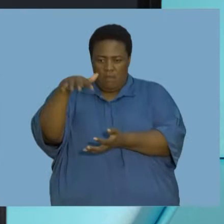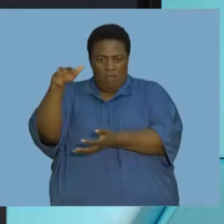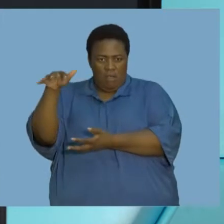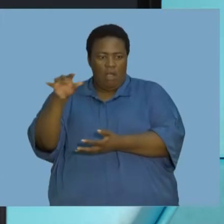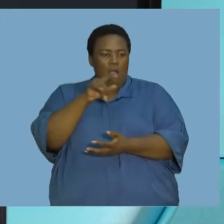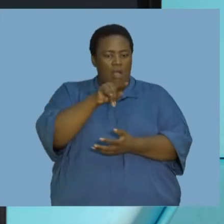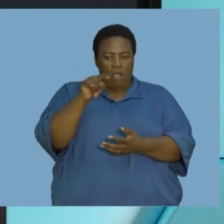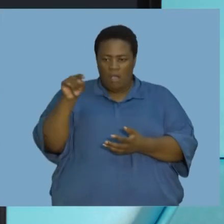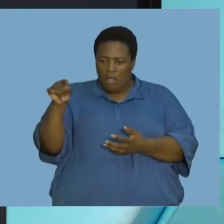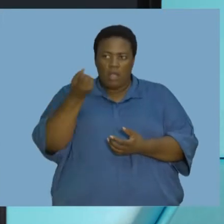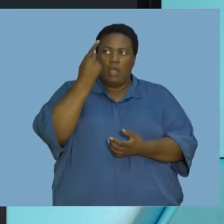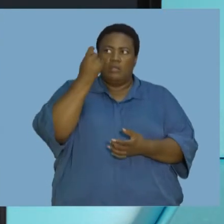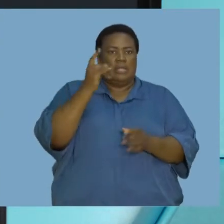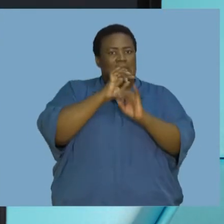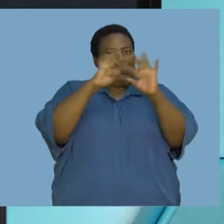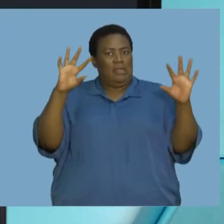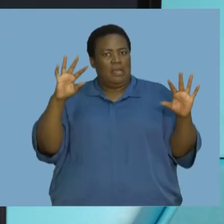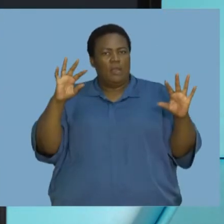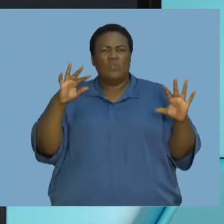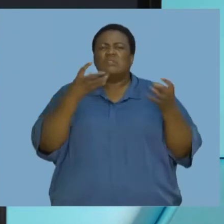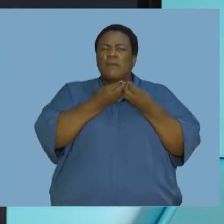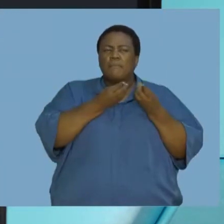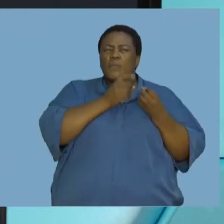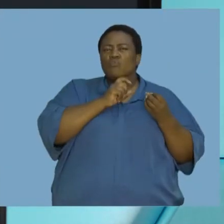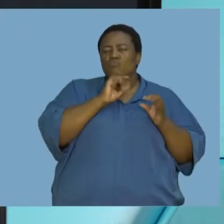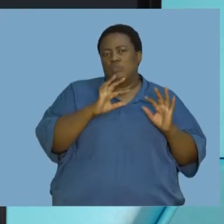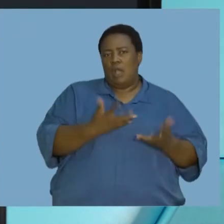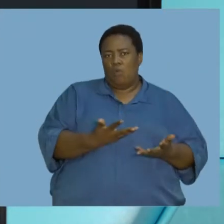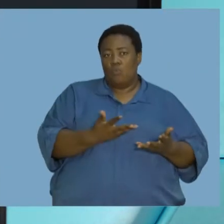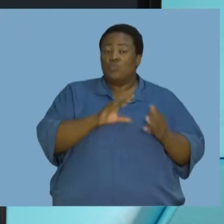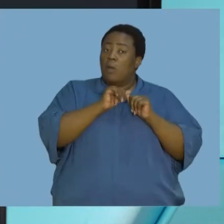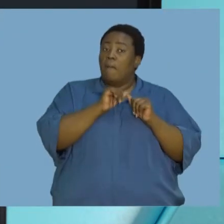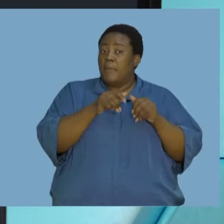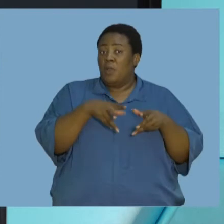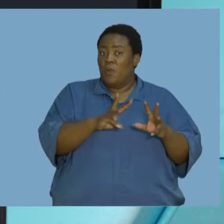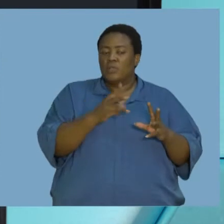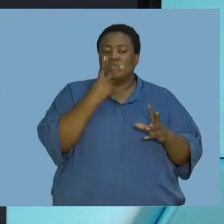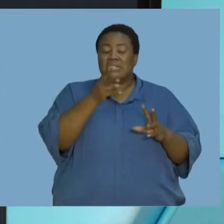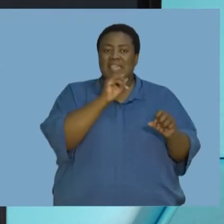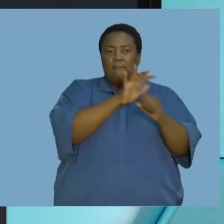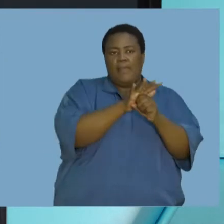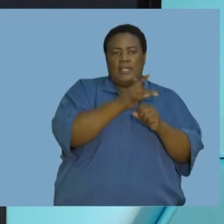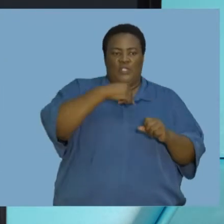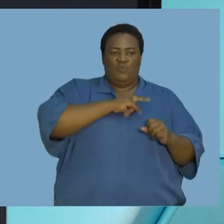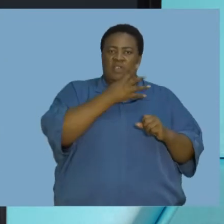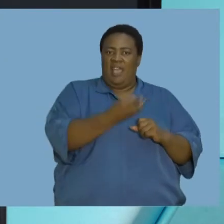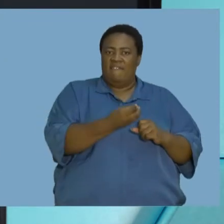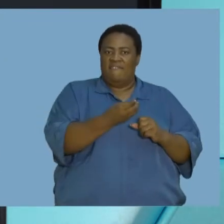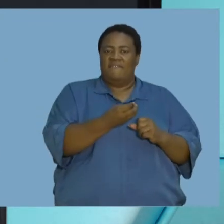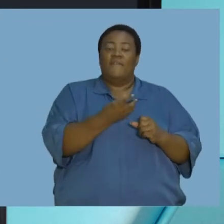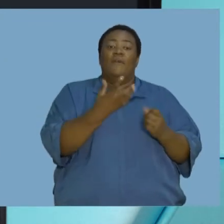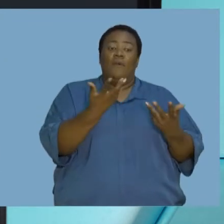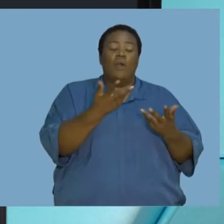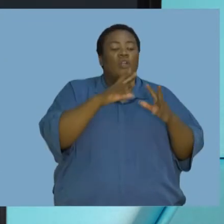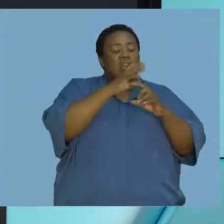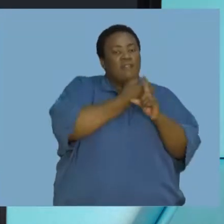of trends or the way something is being used. So what better way to see the impact that we have on the environment? Let's do a